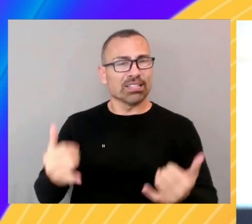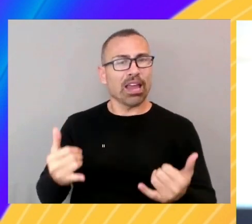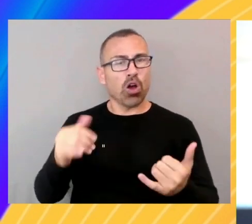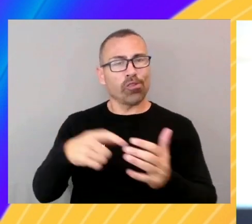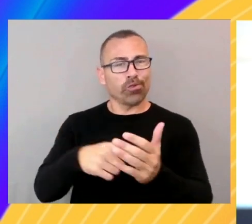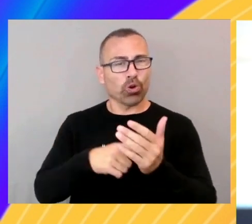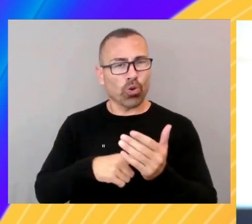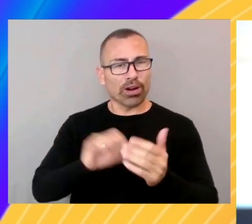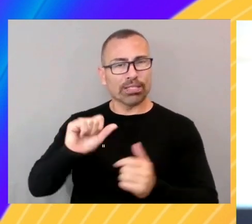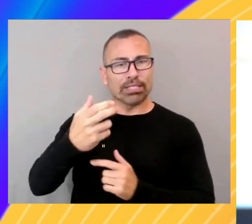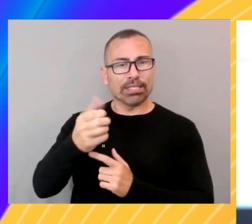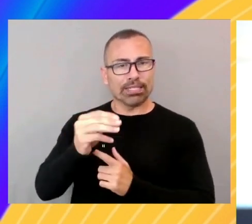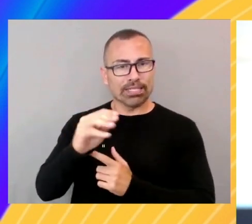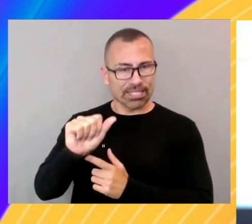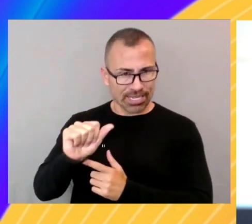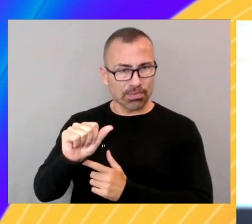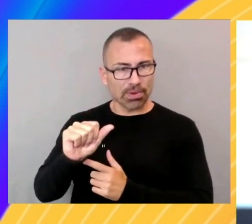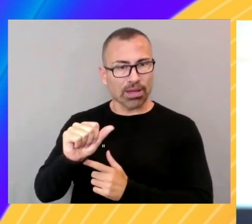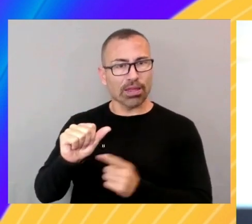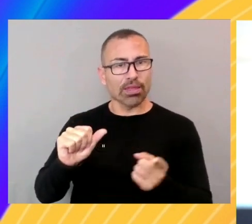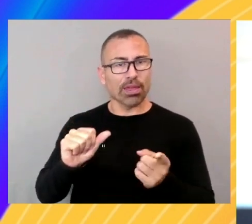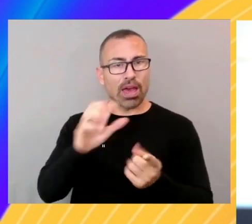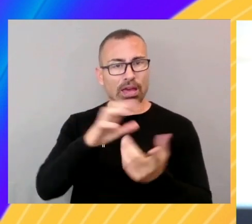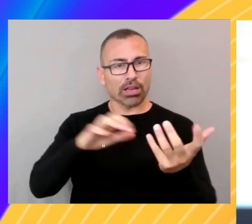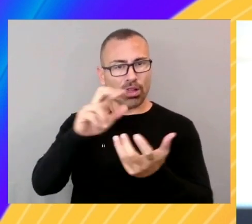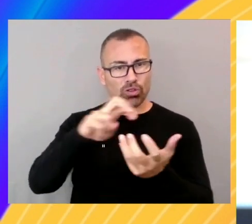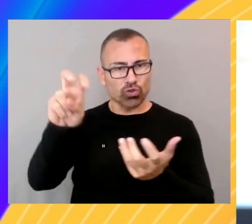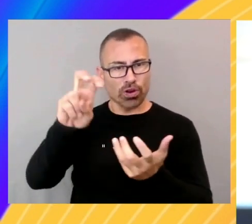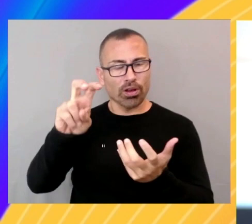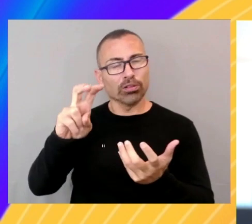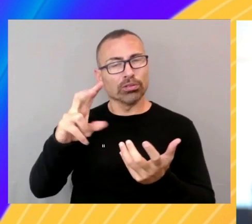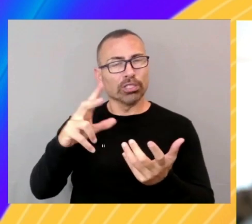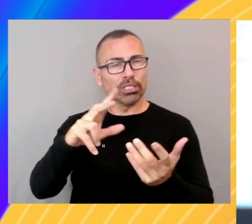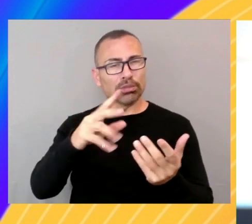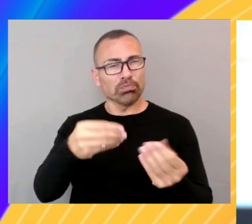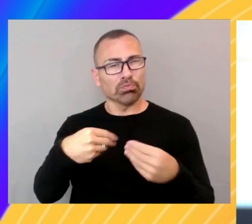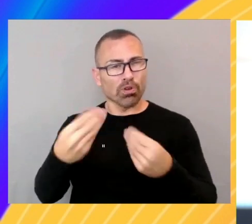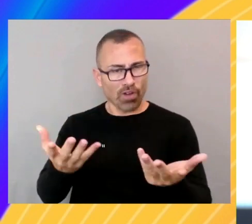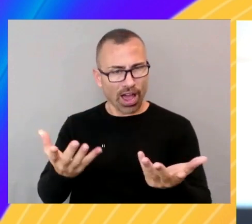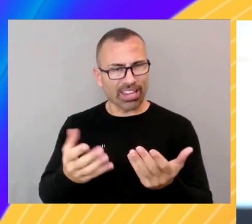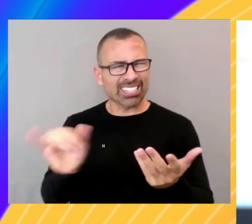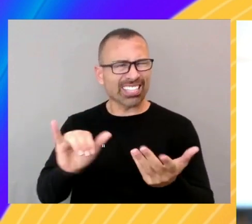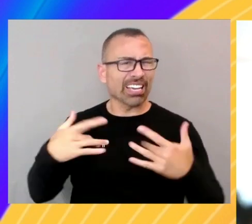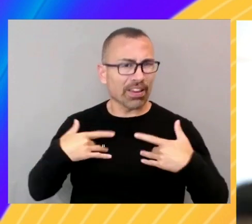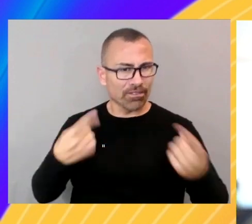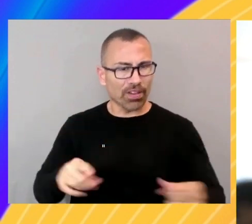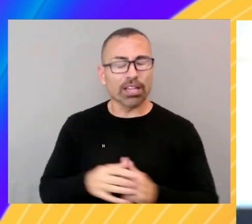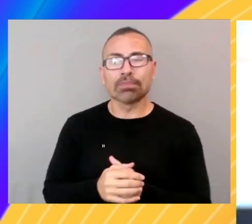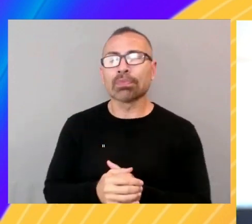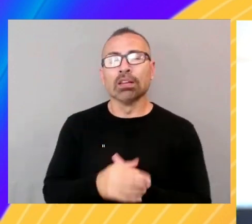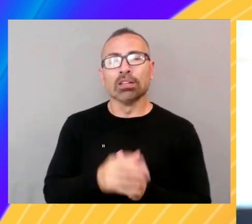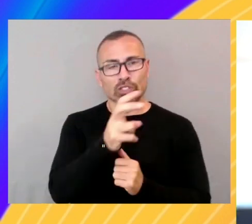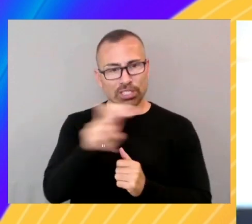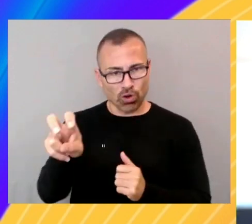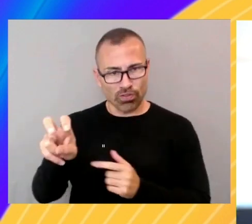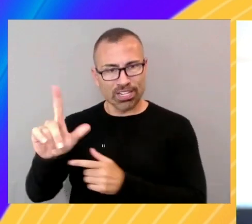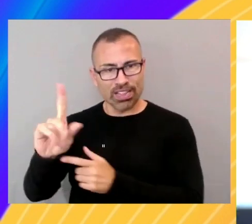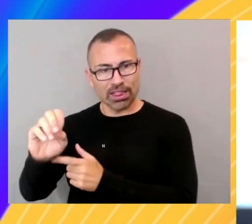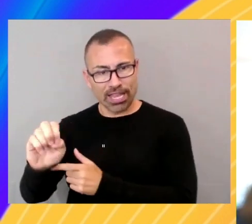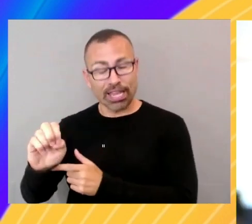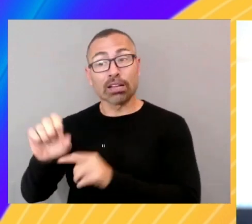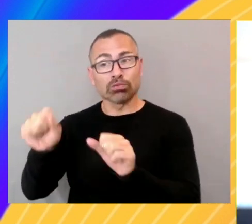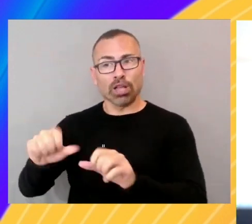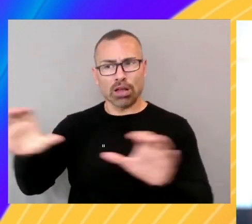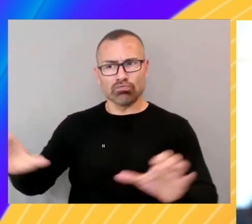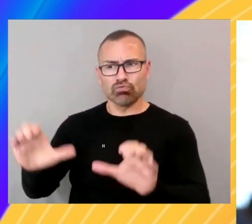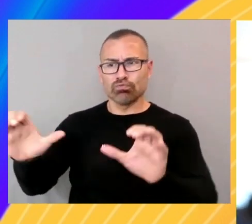is providing, which is similar to a CloudTrail event. Okay. And then you can send it over, and then you can do an analysis. So let's say you want to